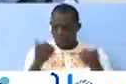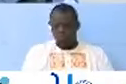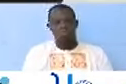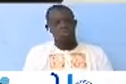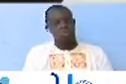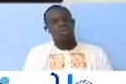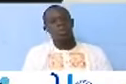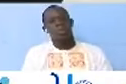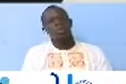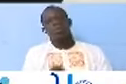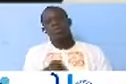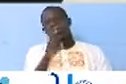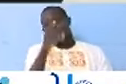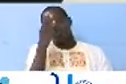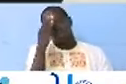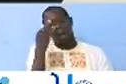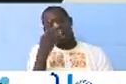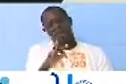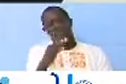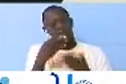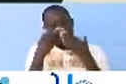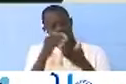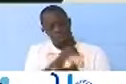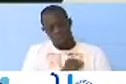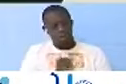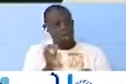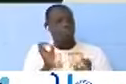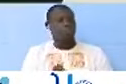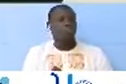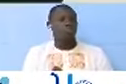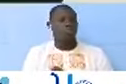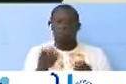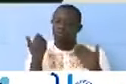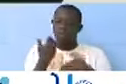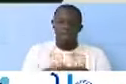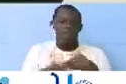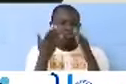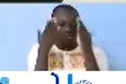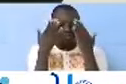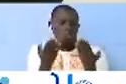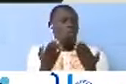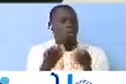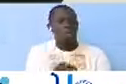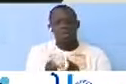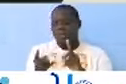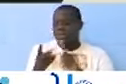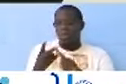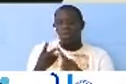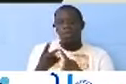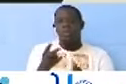Okay, you know, we wouldn't know if you don't tell us. You were not there. And the second scream was from